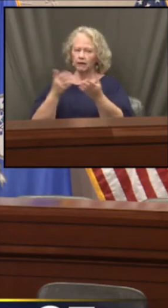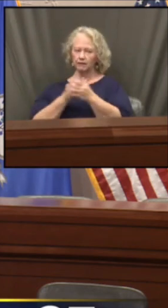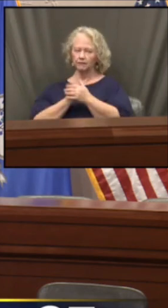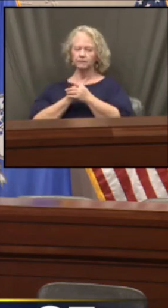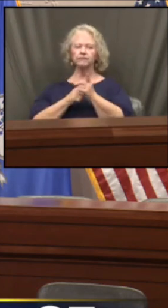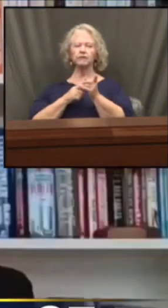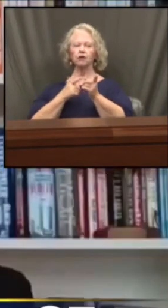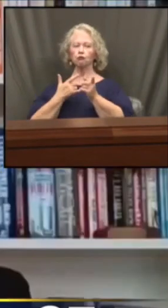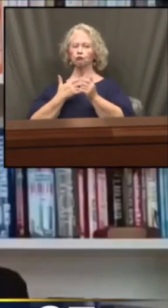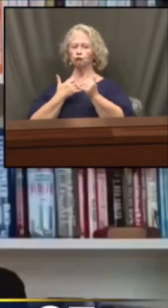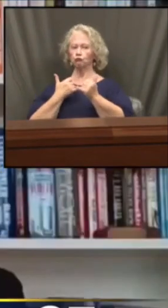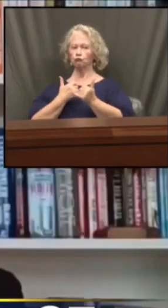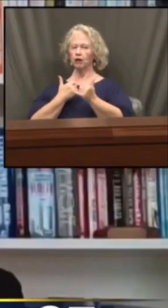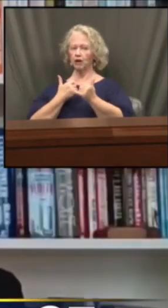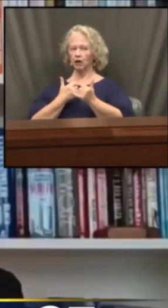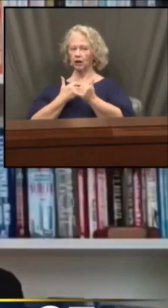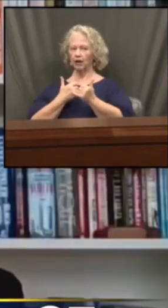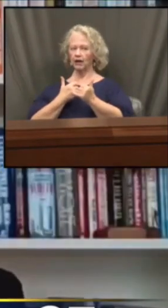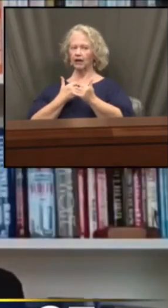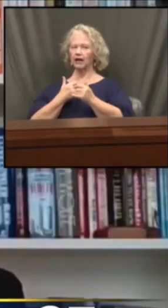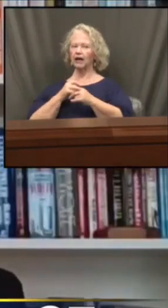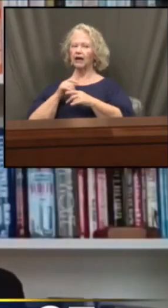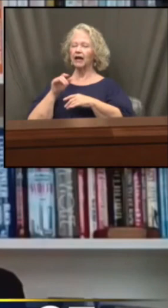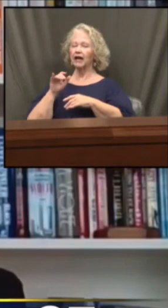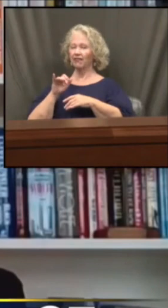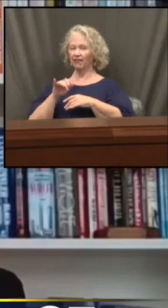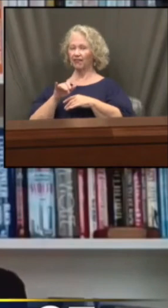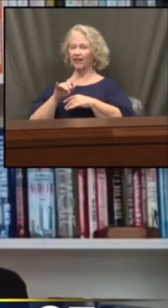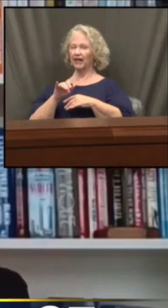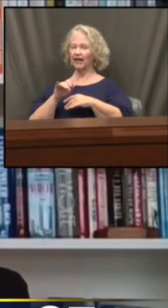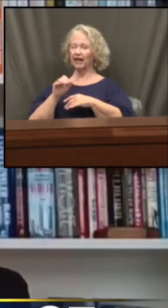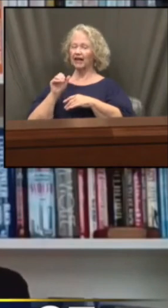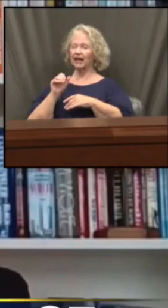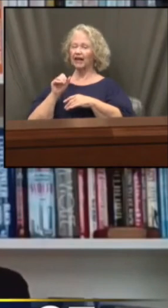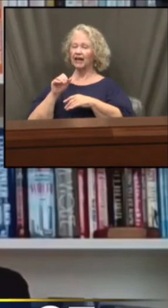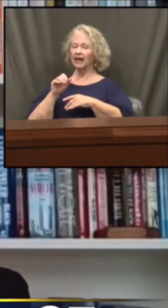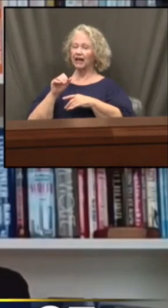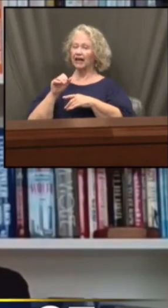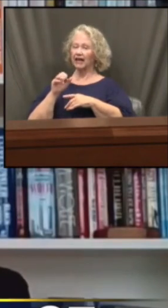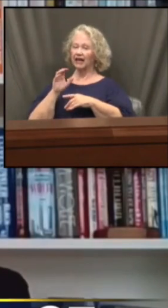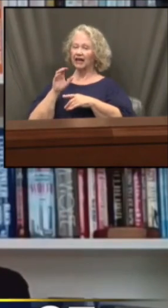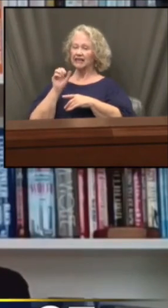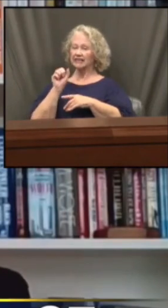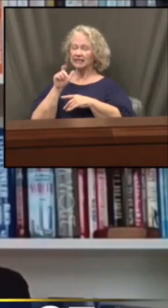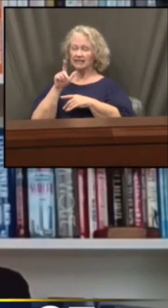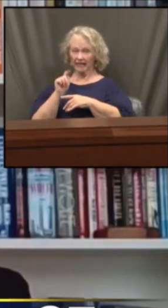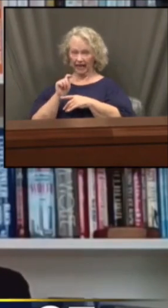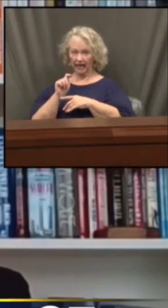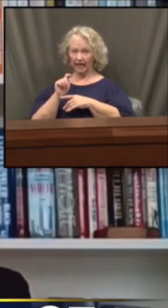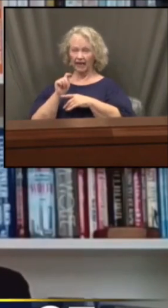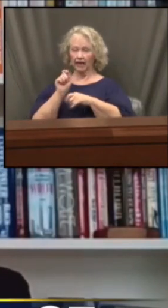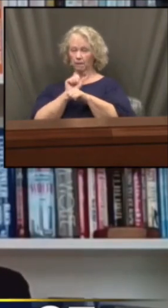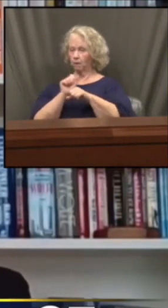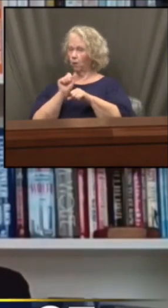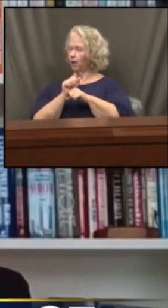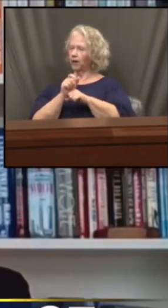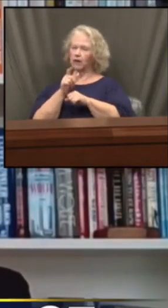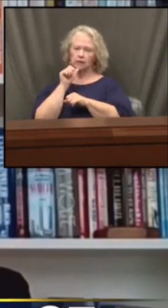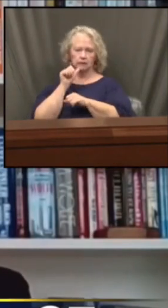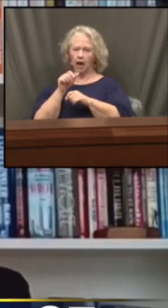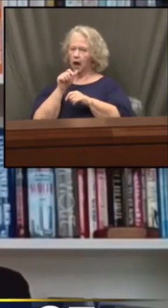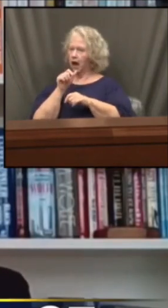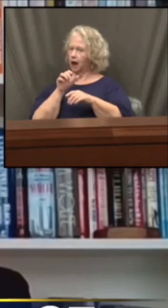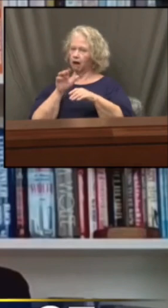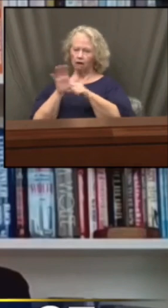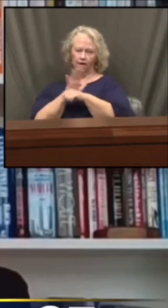Right now, the state employee plan does not pay for asymptomatic screening testing. So